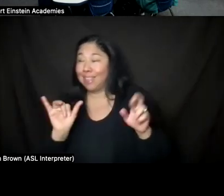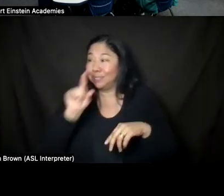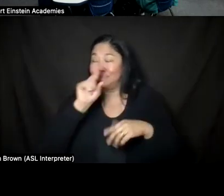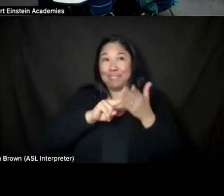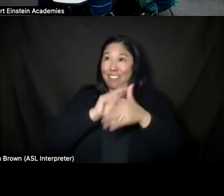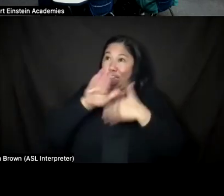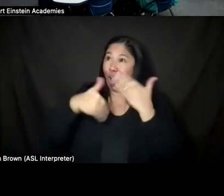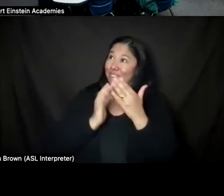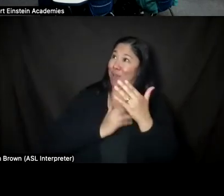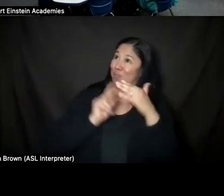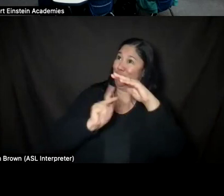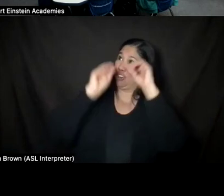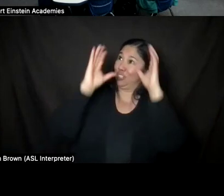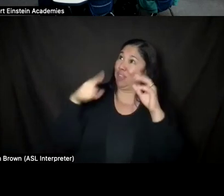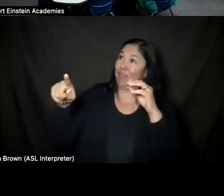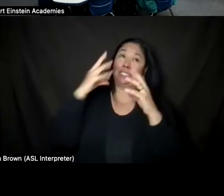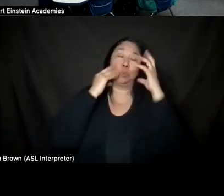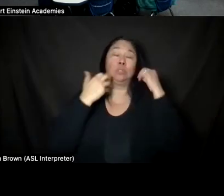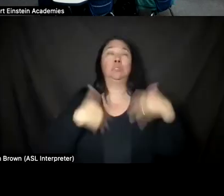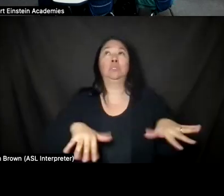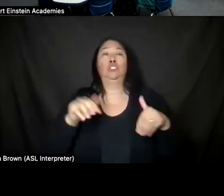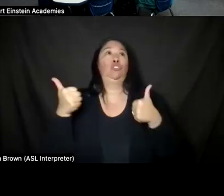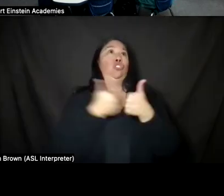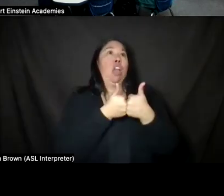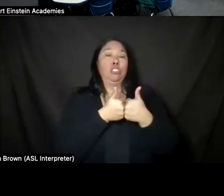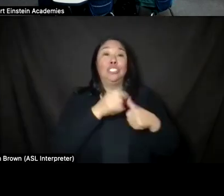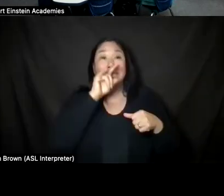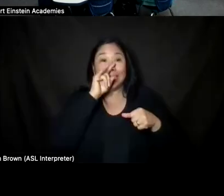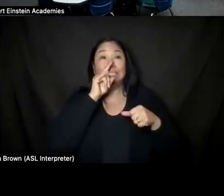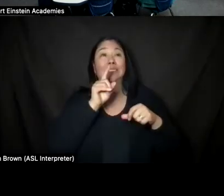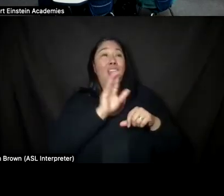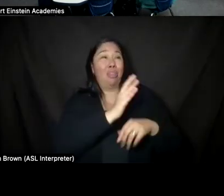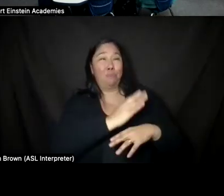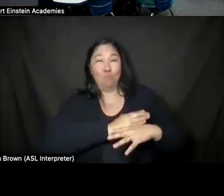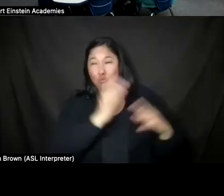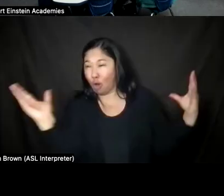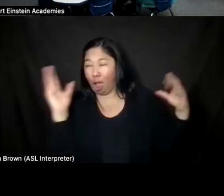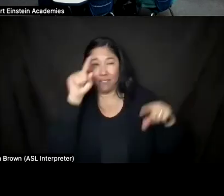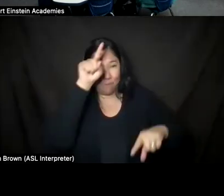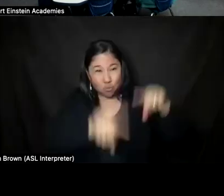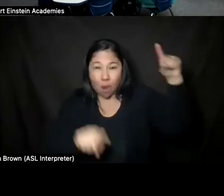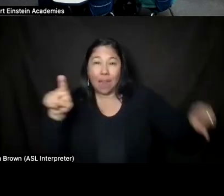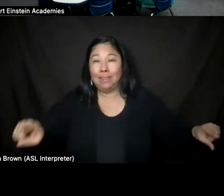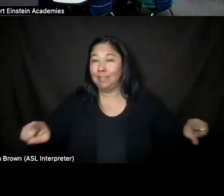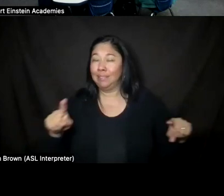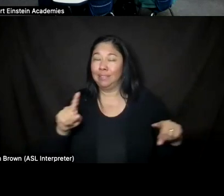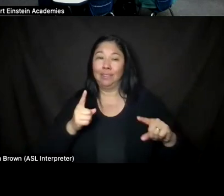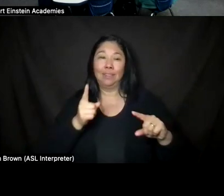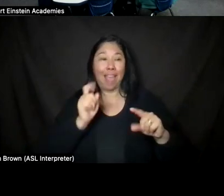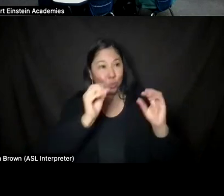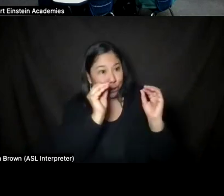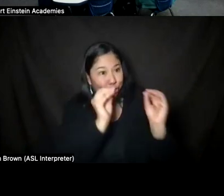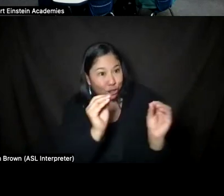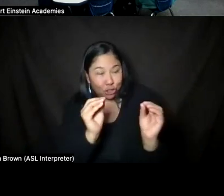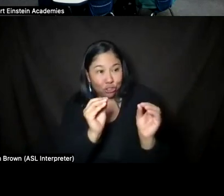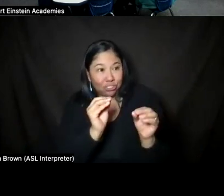teachers face. They have a broad variety of kids at different levels of readiness in their classroom, and they have to be teaching all of